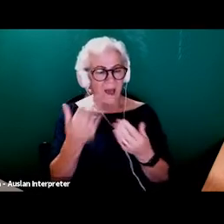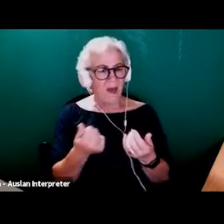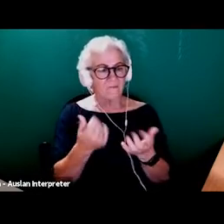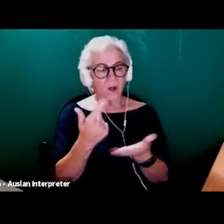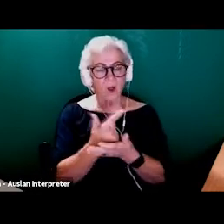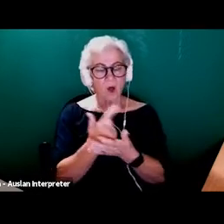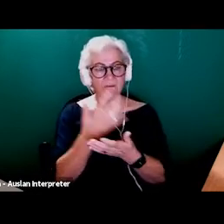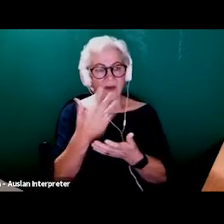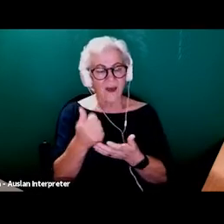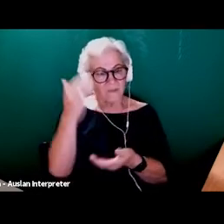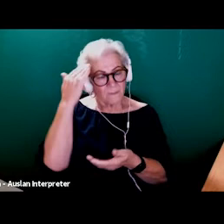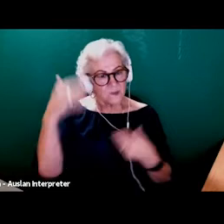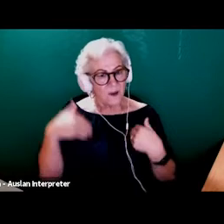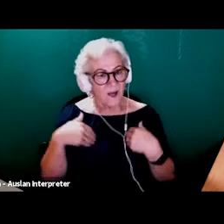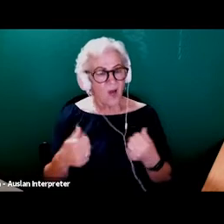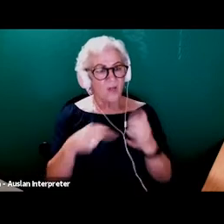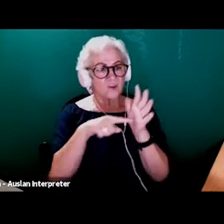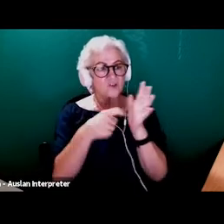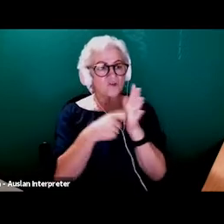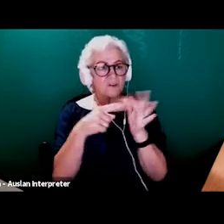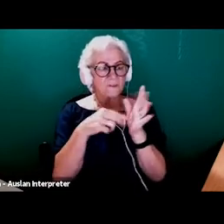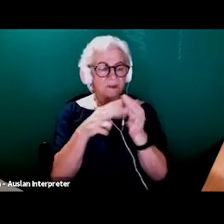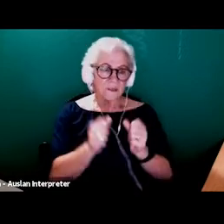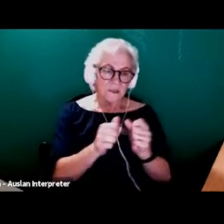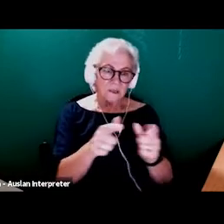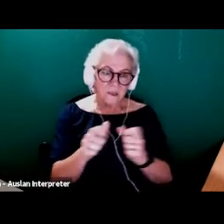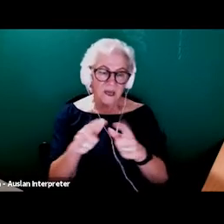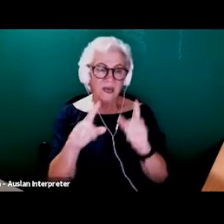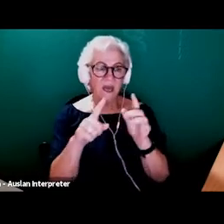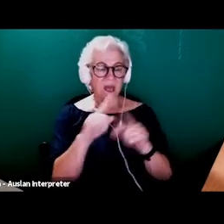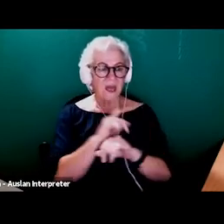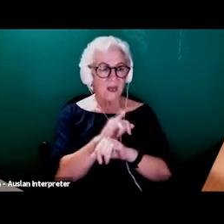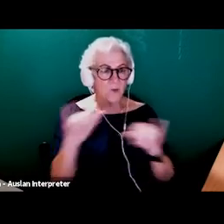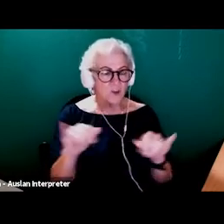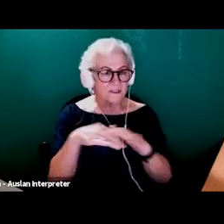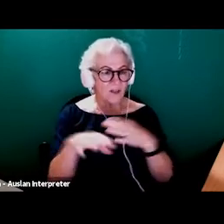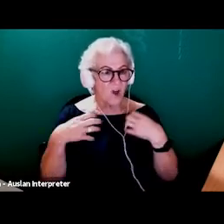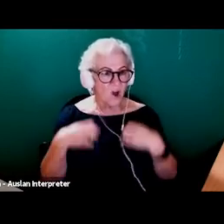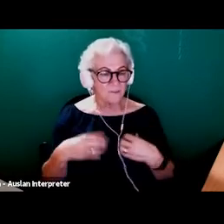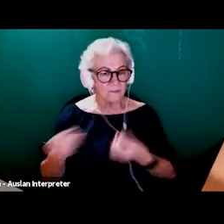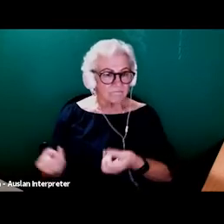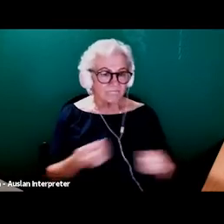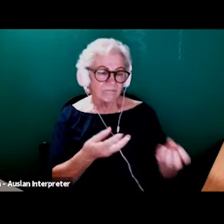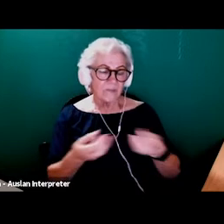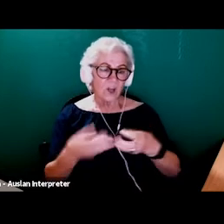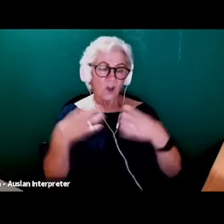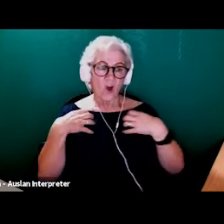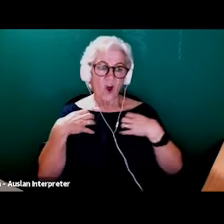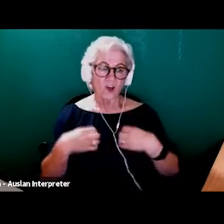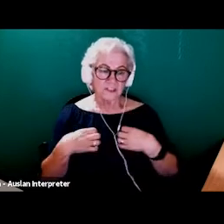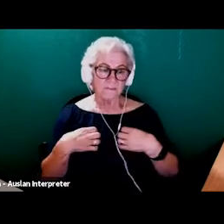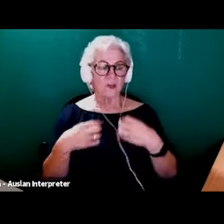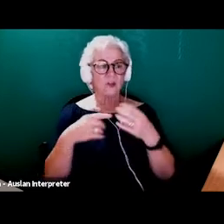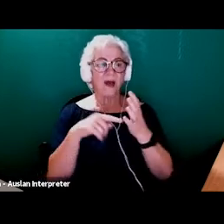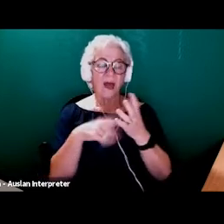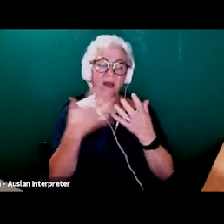health treatment, visiting the emergency department, being hospitalised, and very high rates of engagement with the